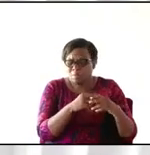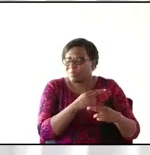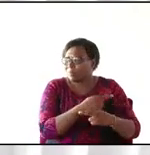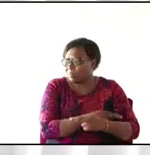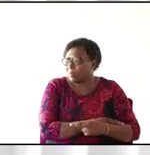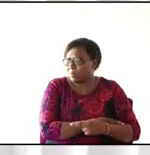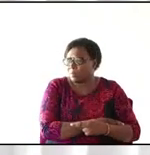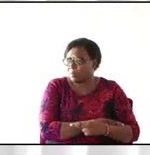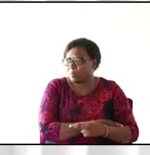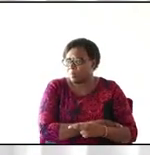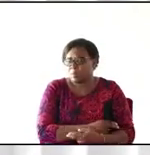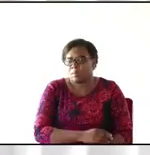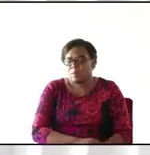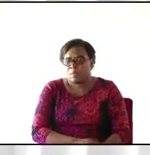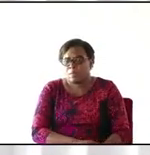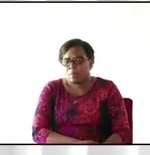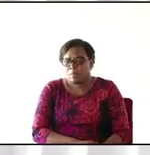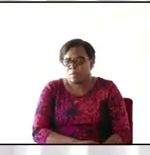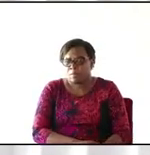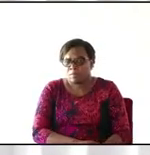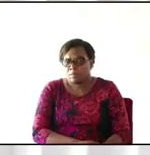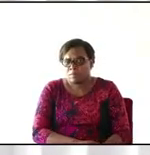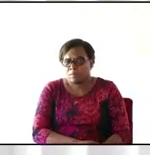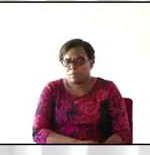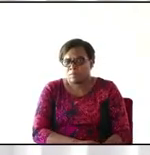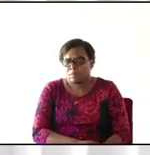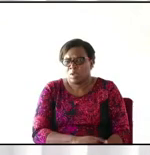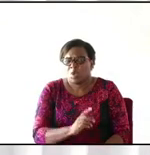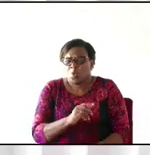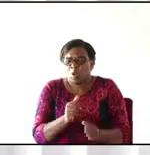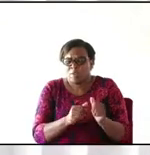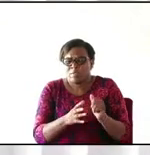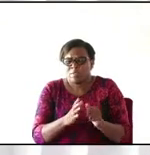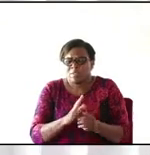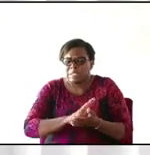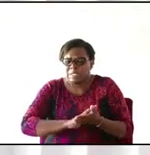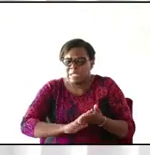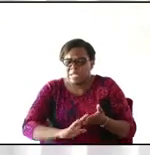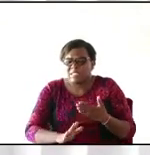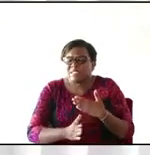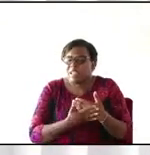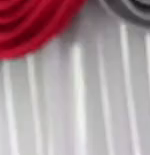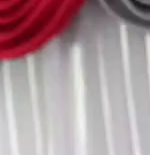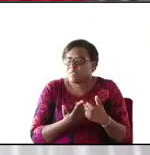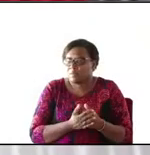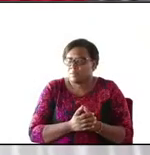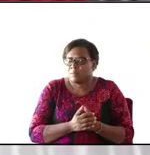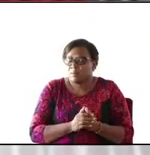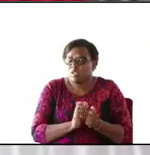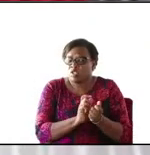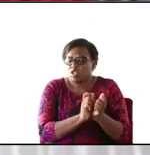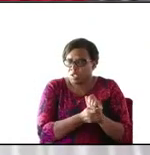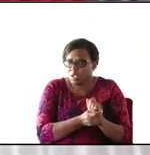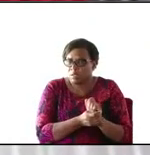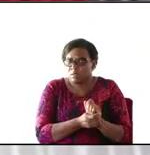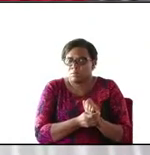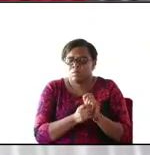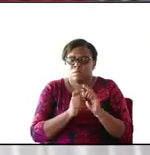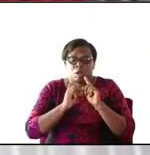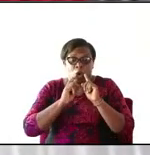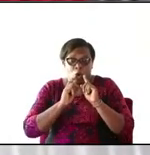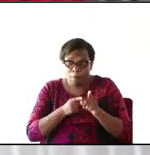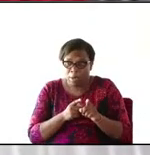Where we have, can I say it in Jamaican turn, where we have everything nice and easy. It's a commandment of